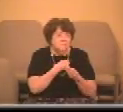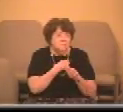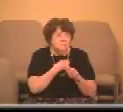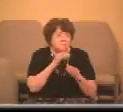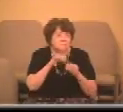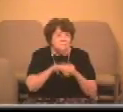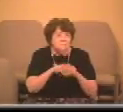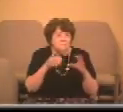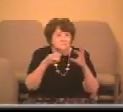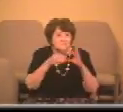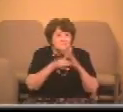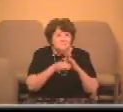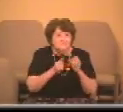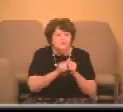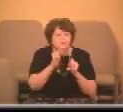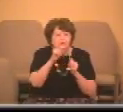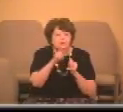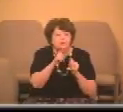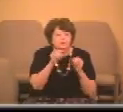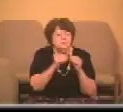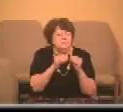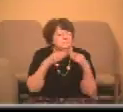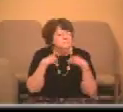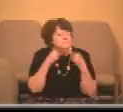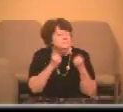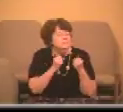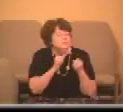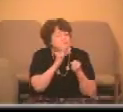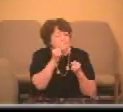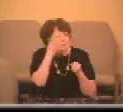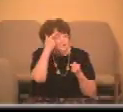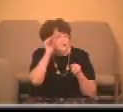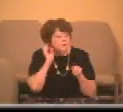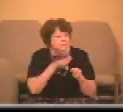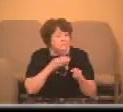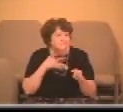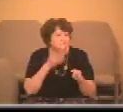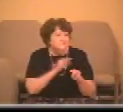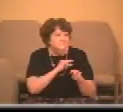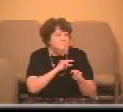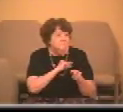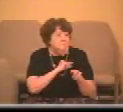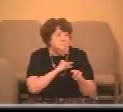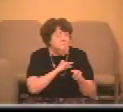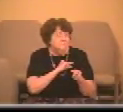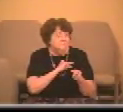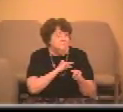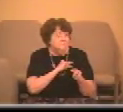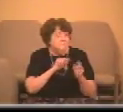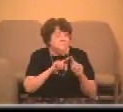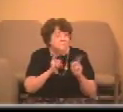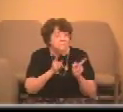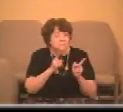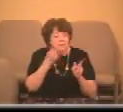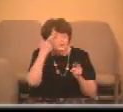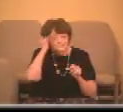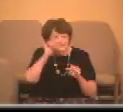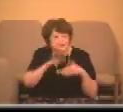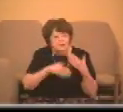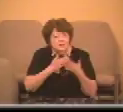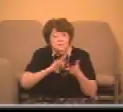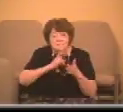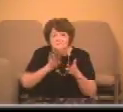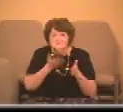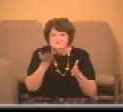you. Not because, God, we feel guilty, not because anybody's making us, but because all of those things are critical